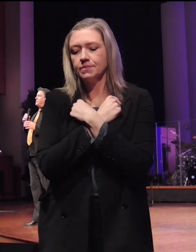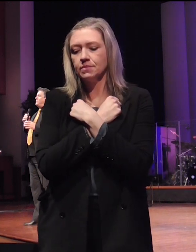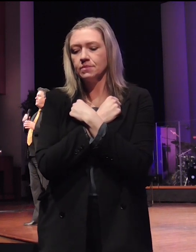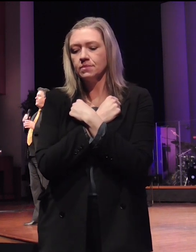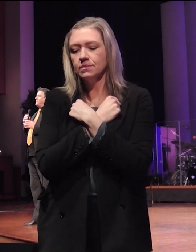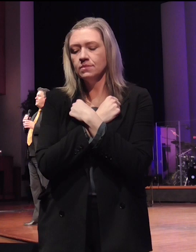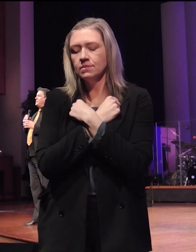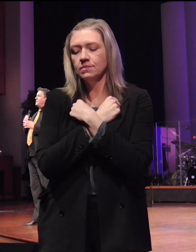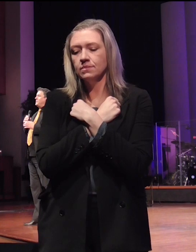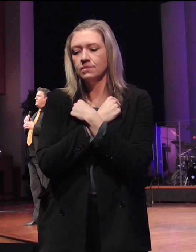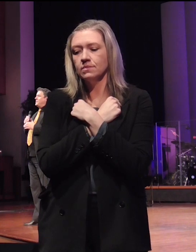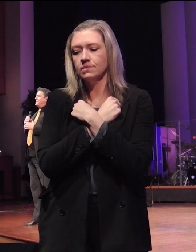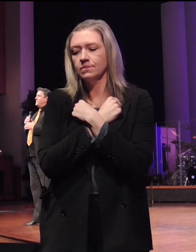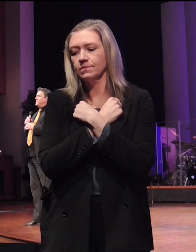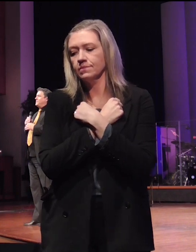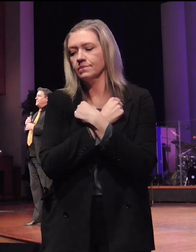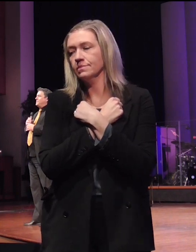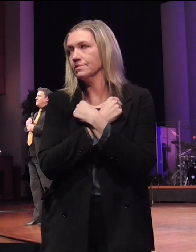love.